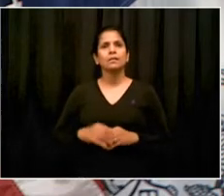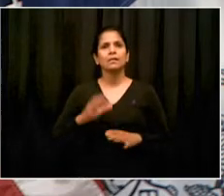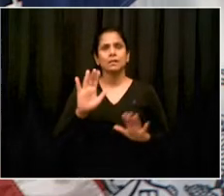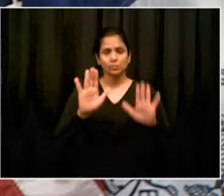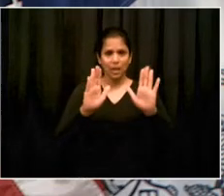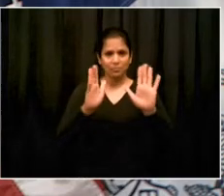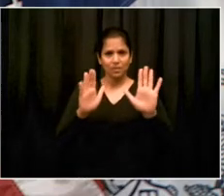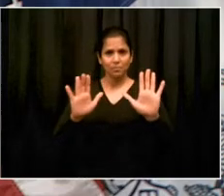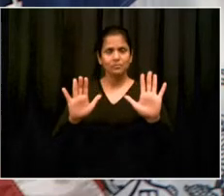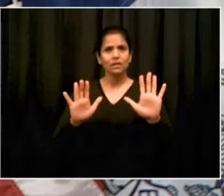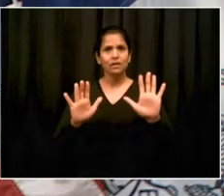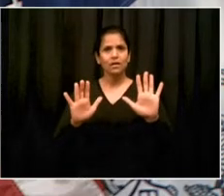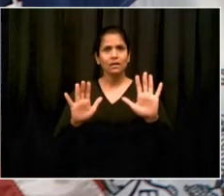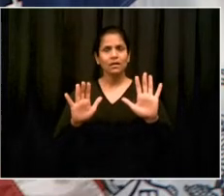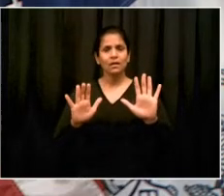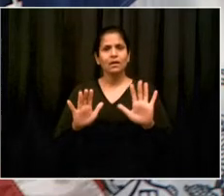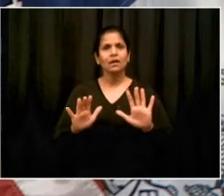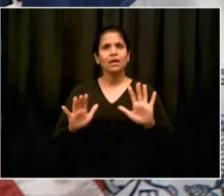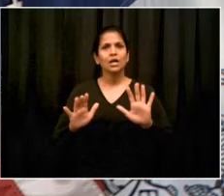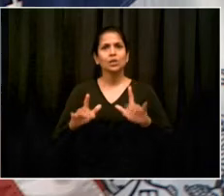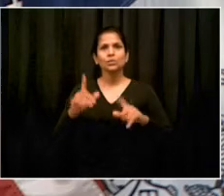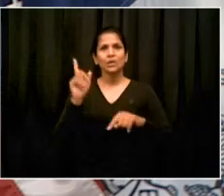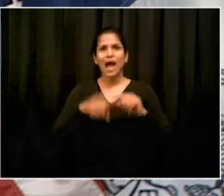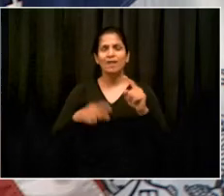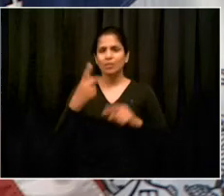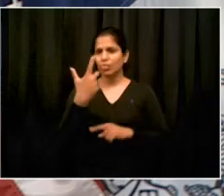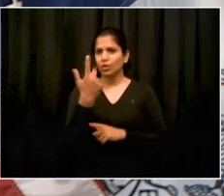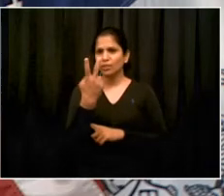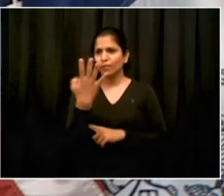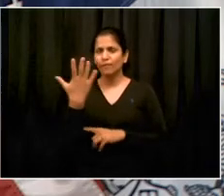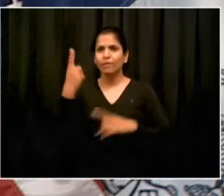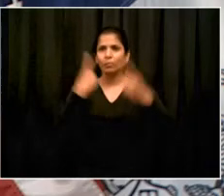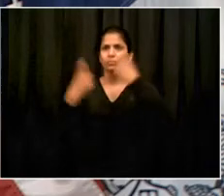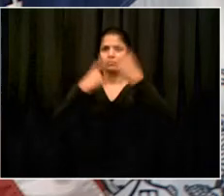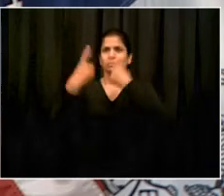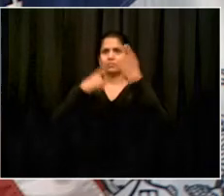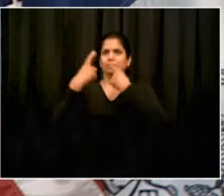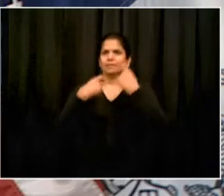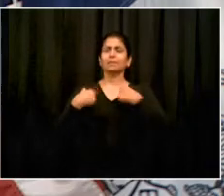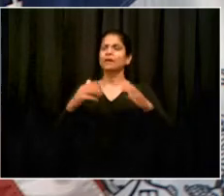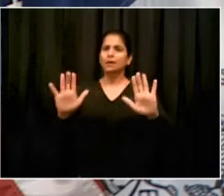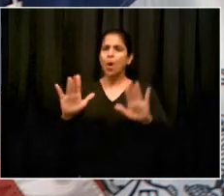you can't do 4 questions. I can't keep up with them. Let me answer your core question and then you'll have a follow-up.